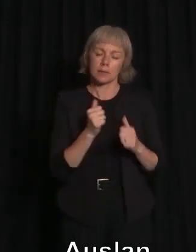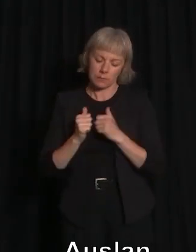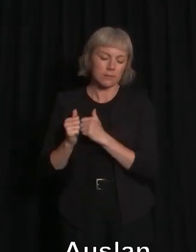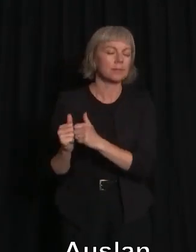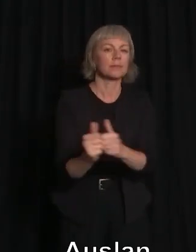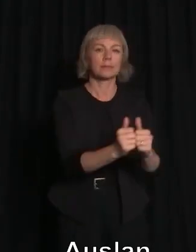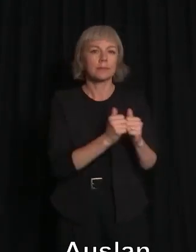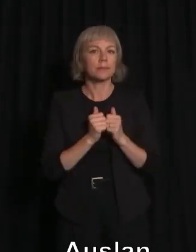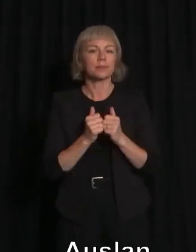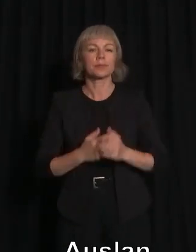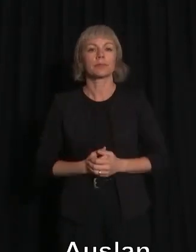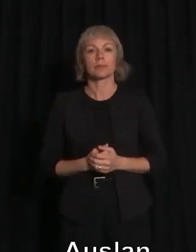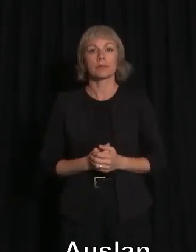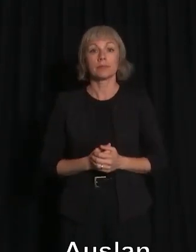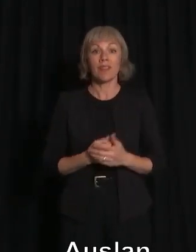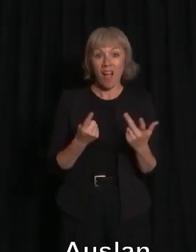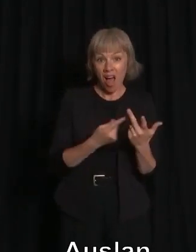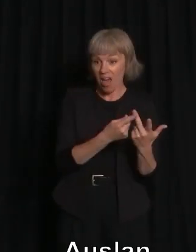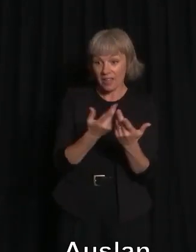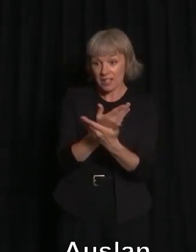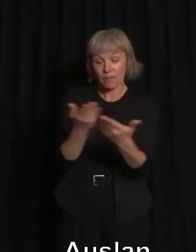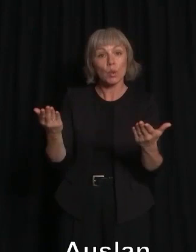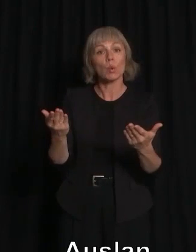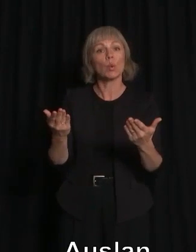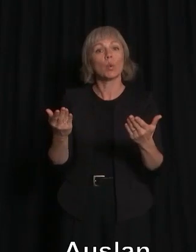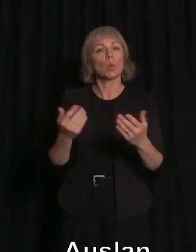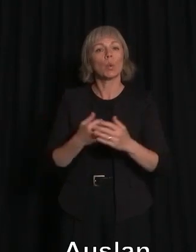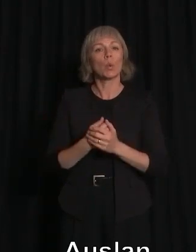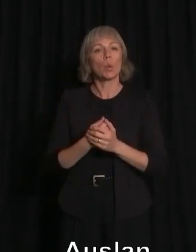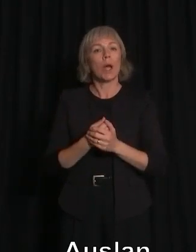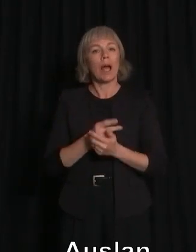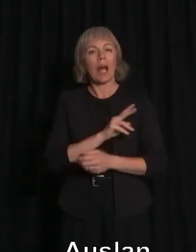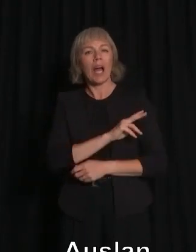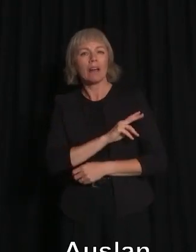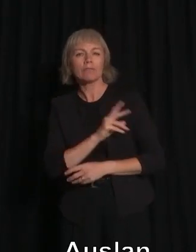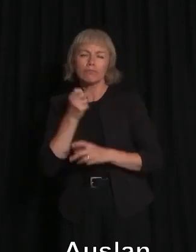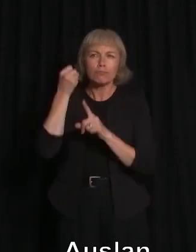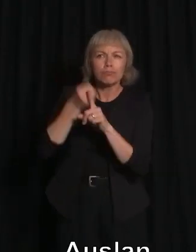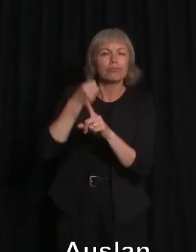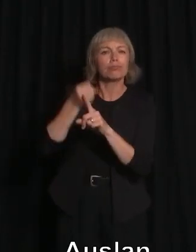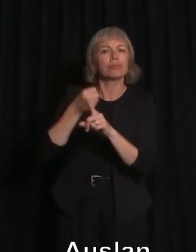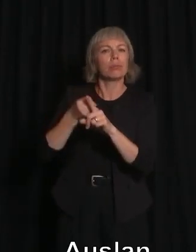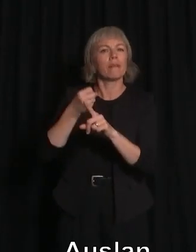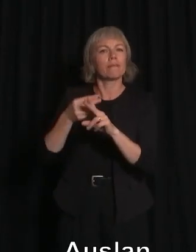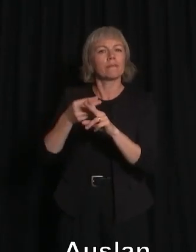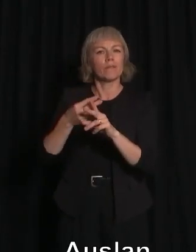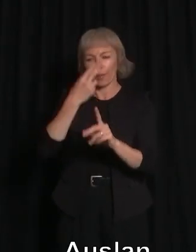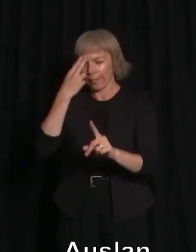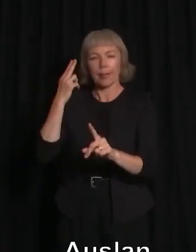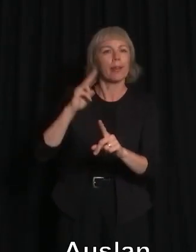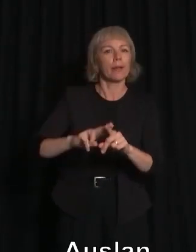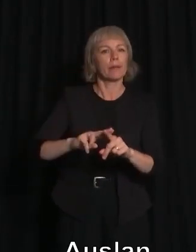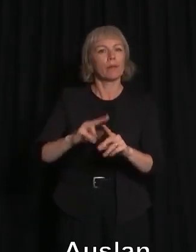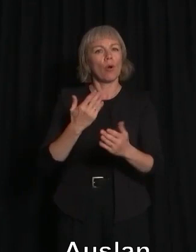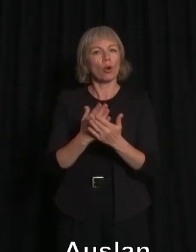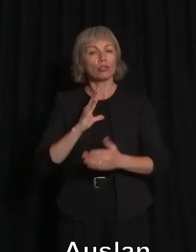Others among you have untangled the webs of pathologization, and during the last 2 years, awareness of the nature of